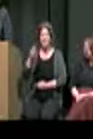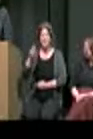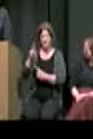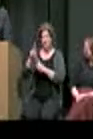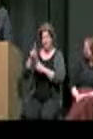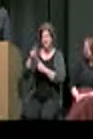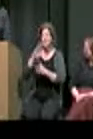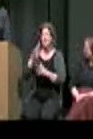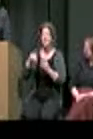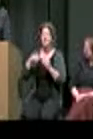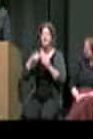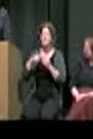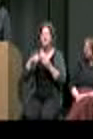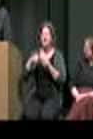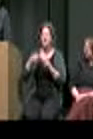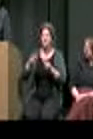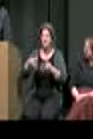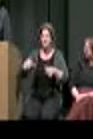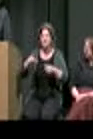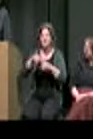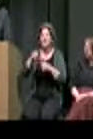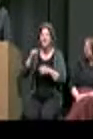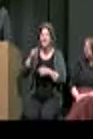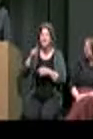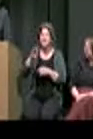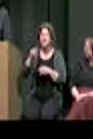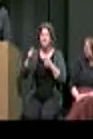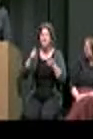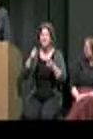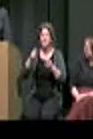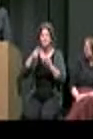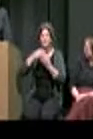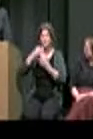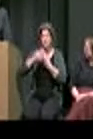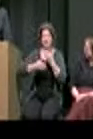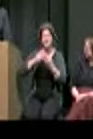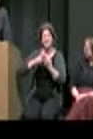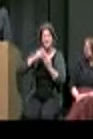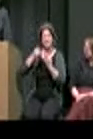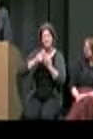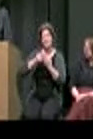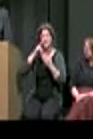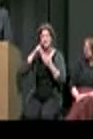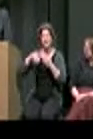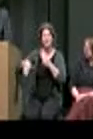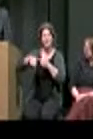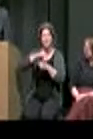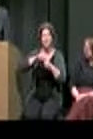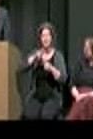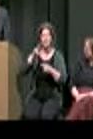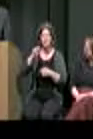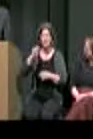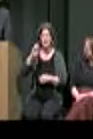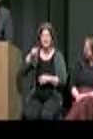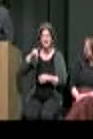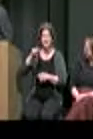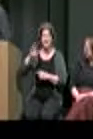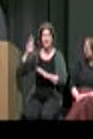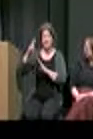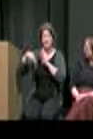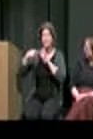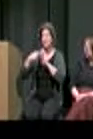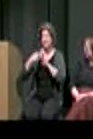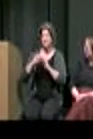She's going to talk about the sediment management process and a project of the overview of the US EPA's role.